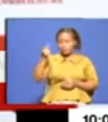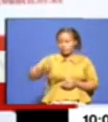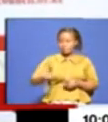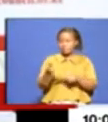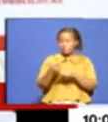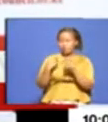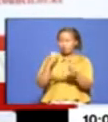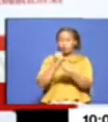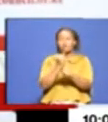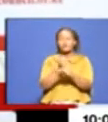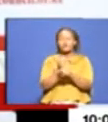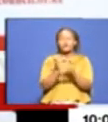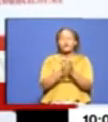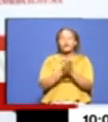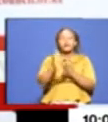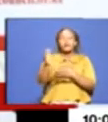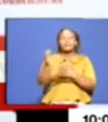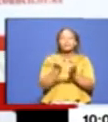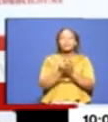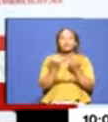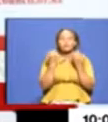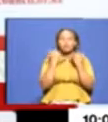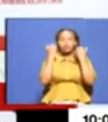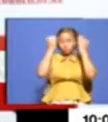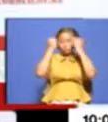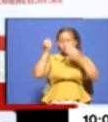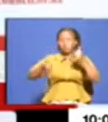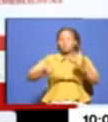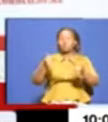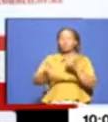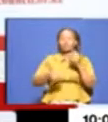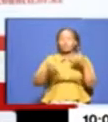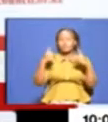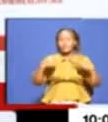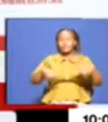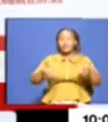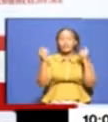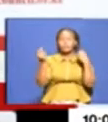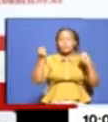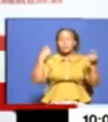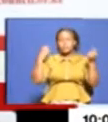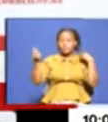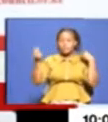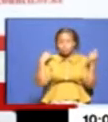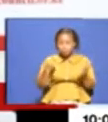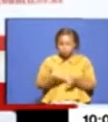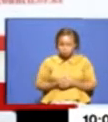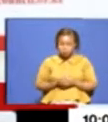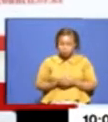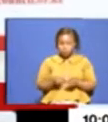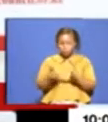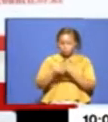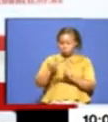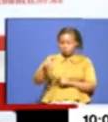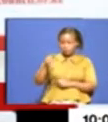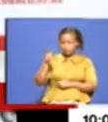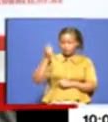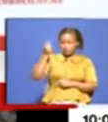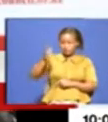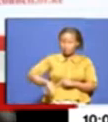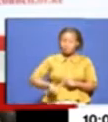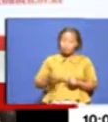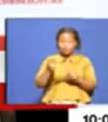Employment Relations Court, which was issued in Kericho by Justice Marete. Remember that judgment? Justice Marete had